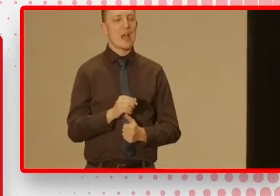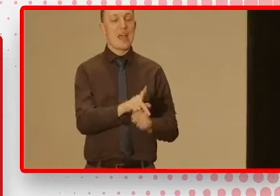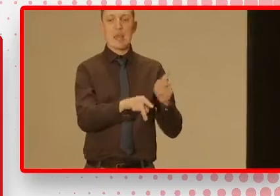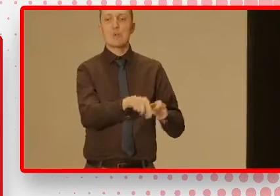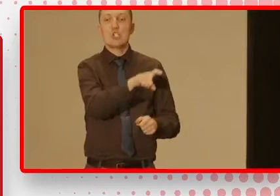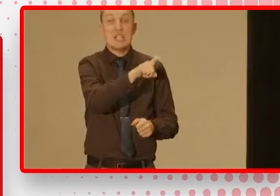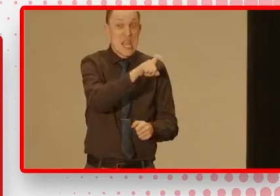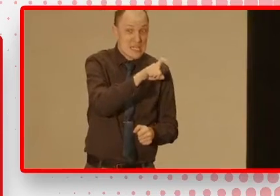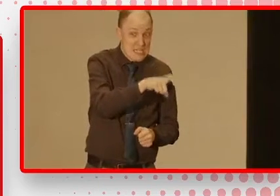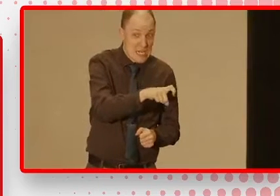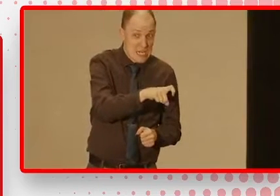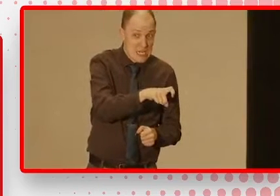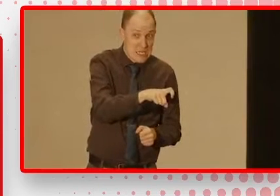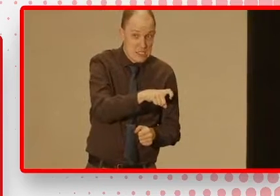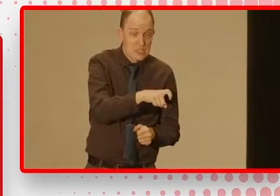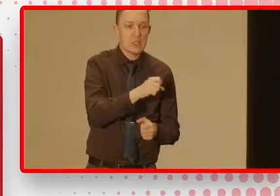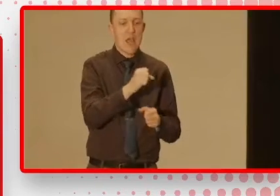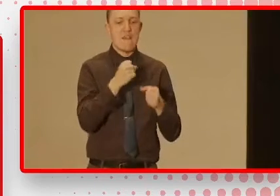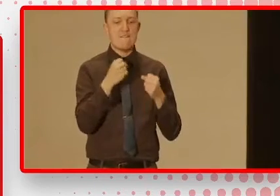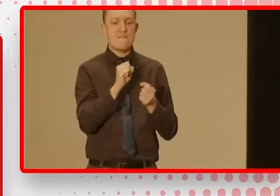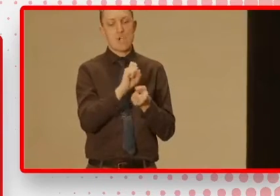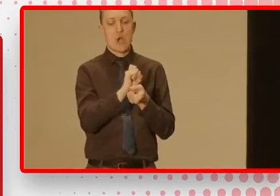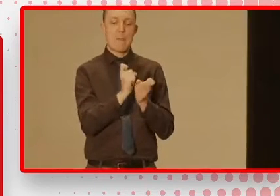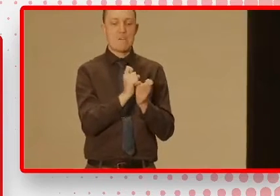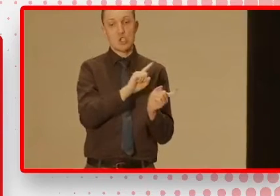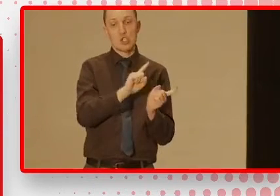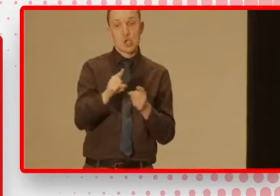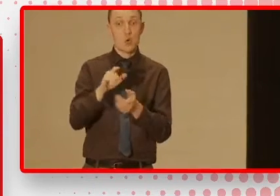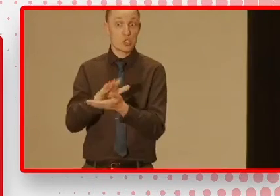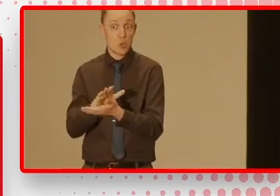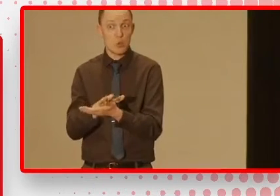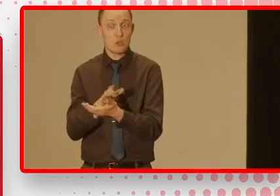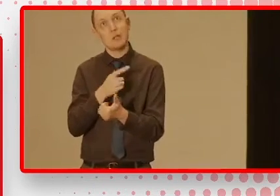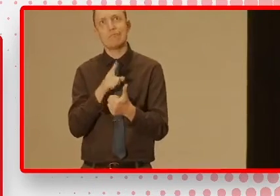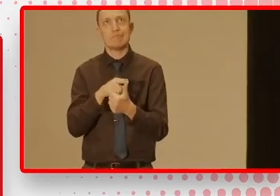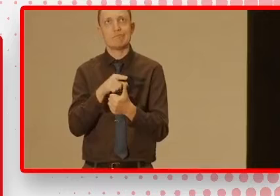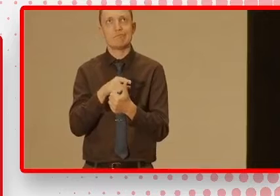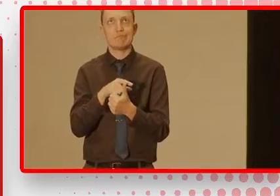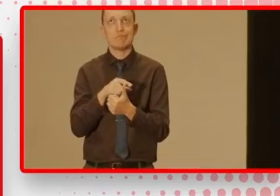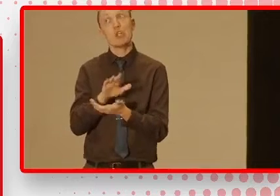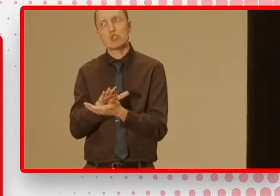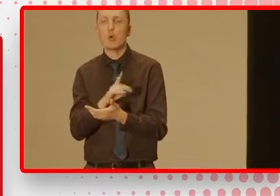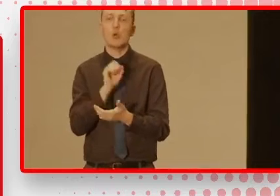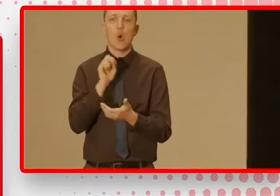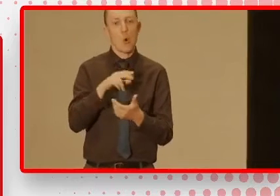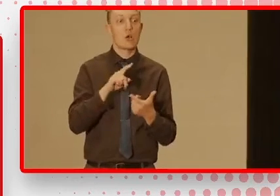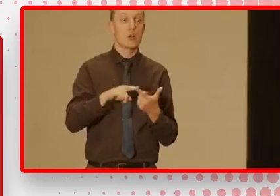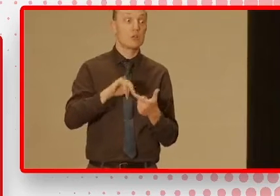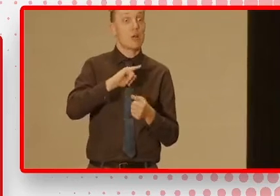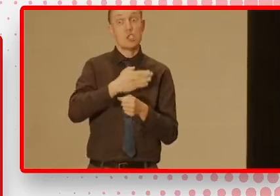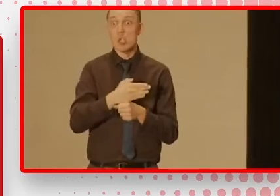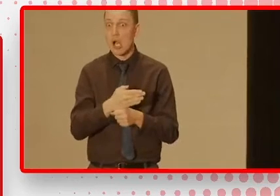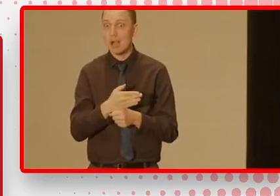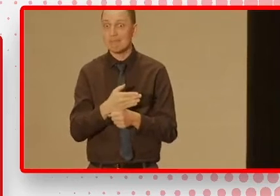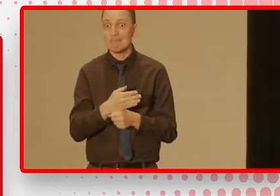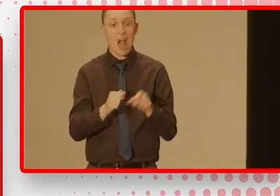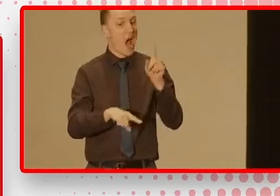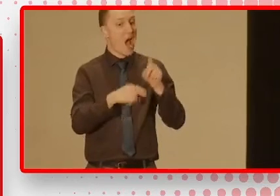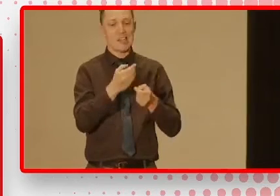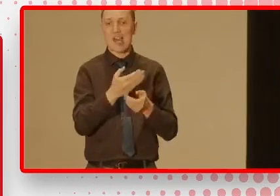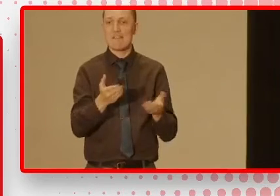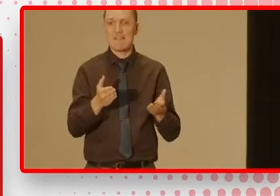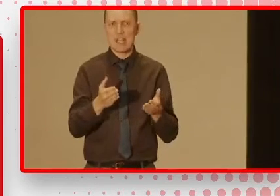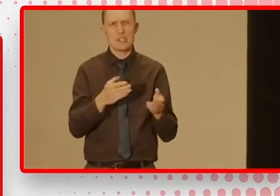go to school? To school, that's one thing. Do they need it to get a job? There's a lot of things that we take into consideration. We work